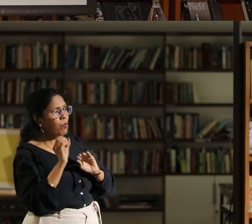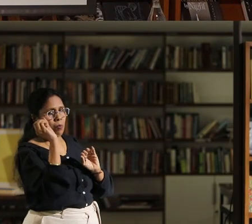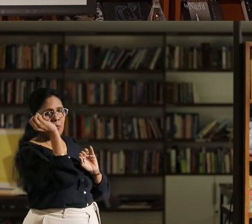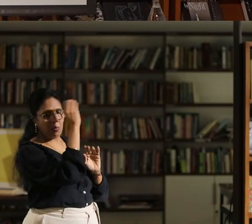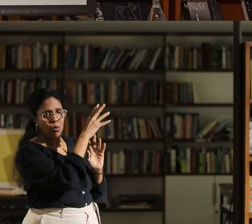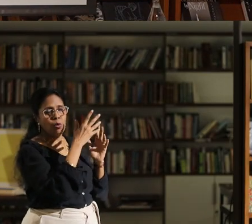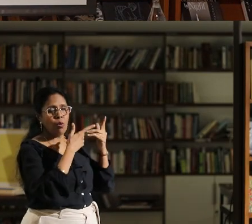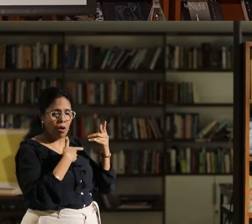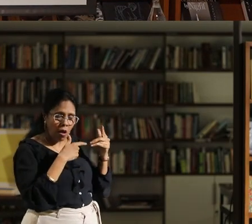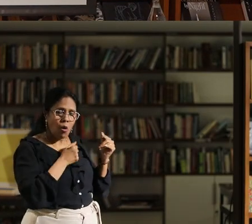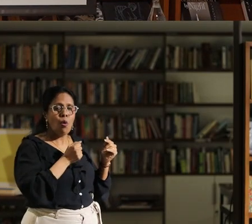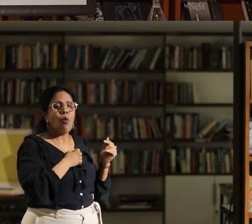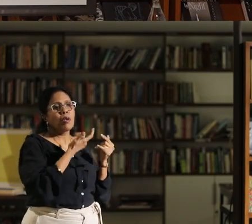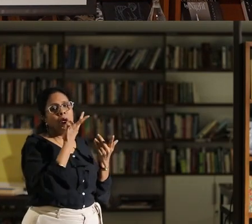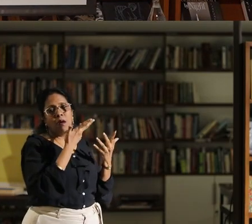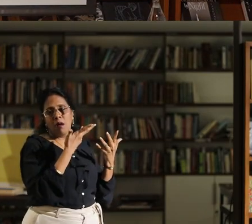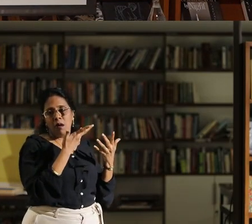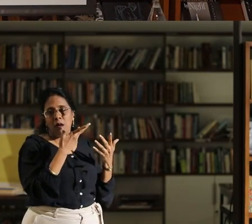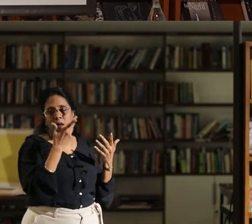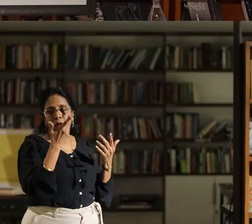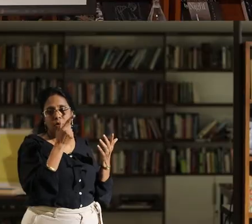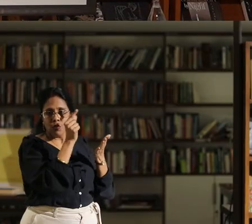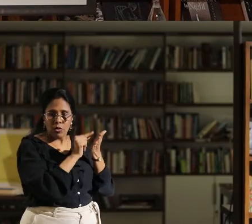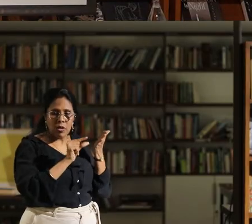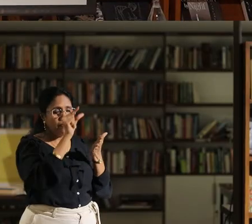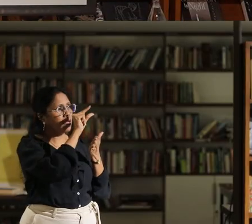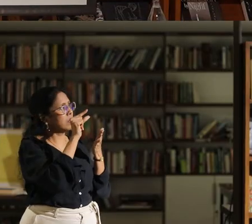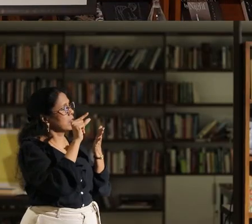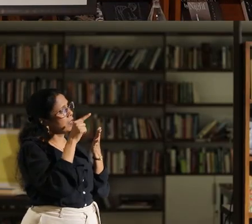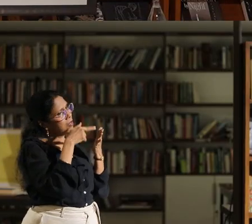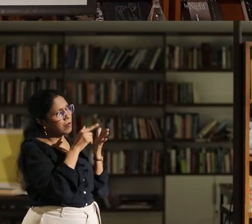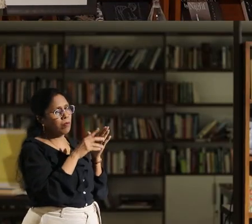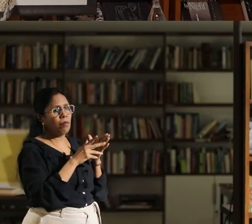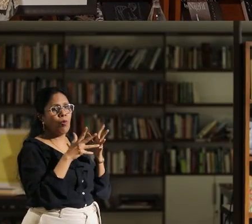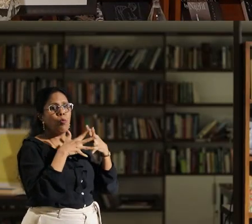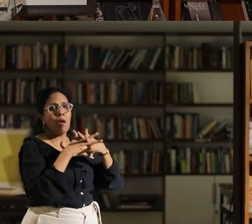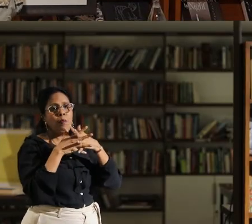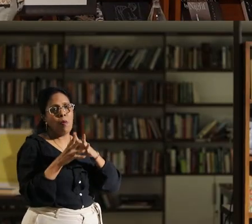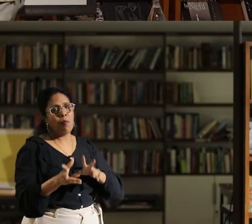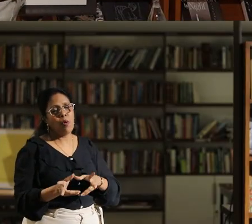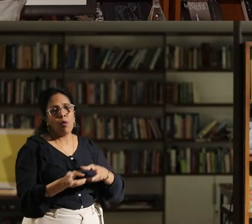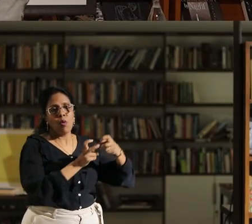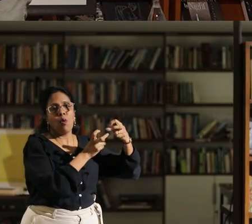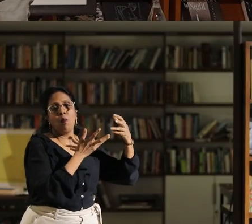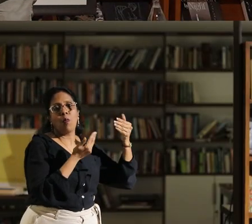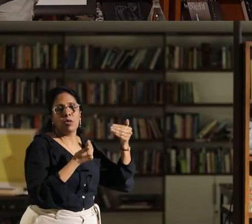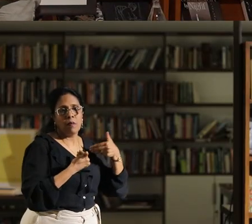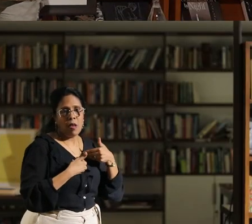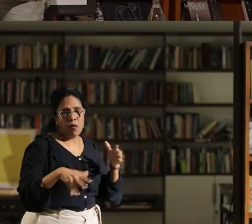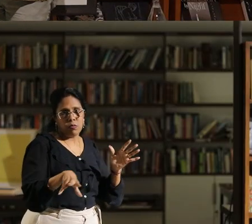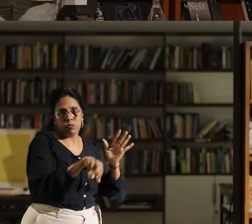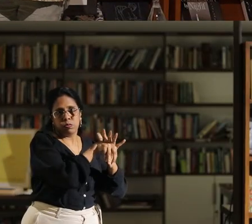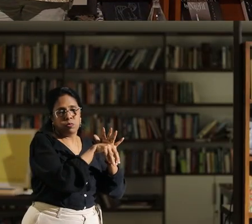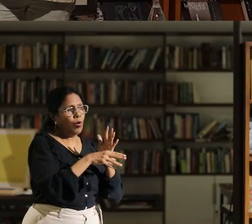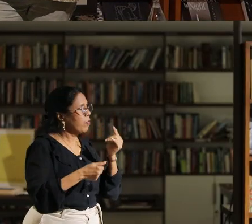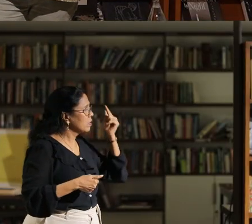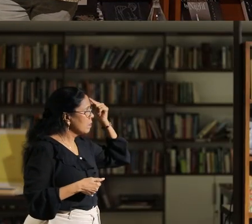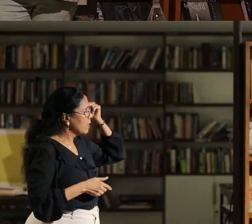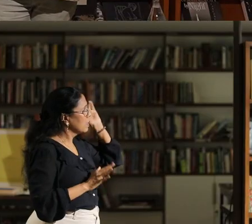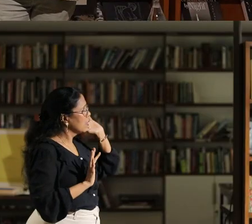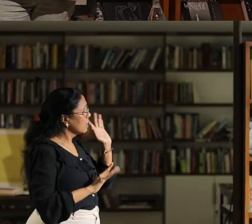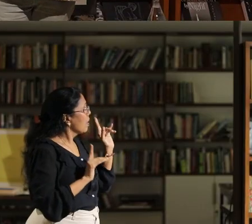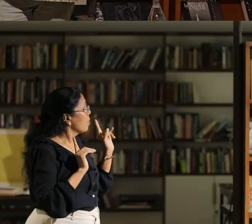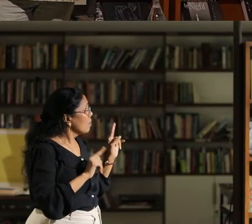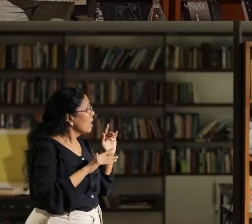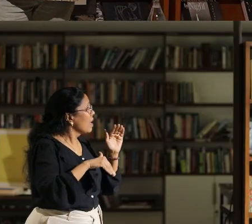about. There were 160 photographs in this archive, of which barely